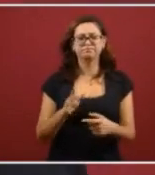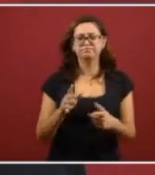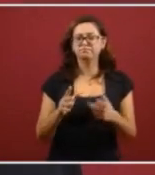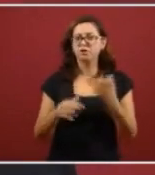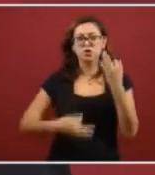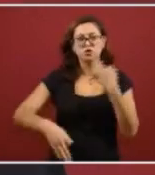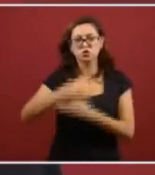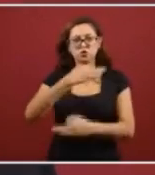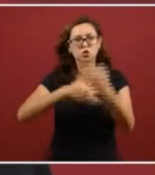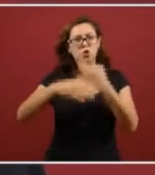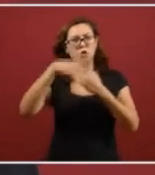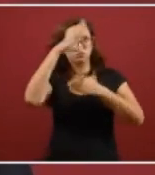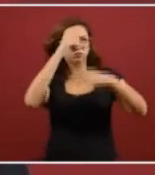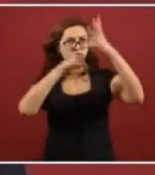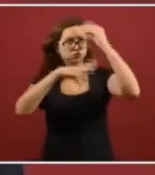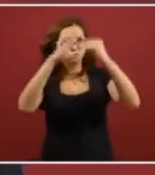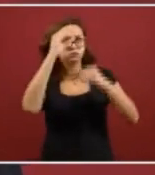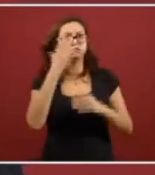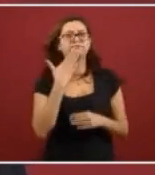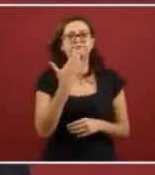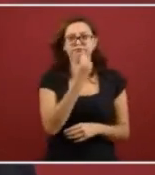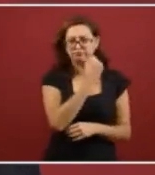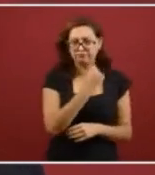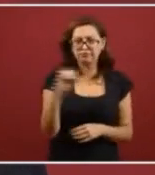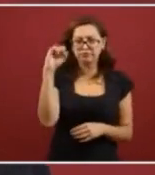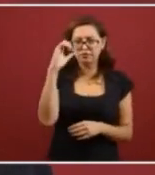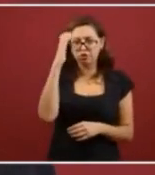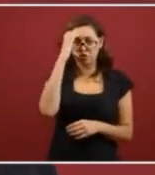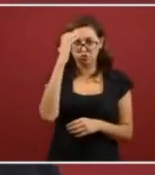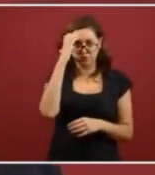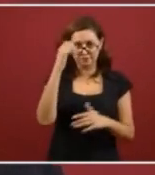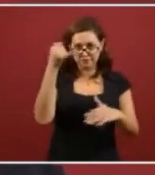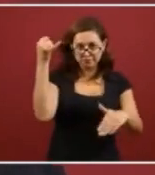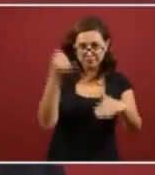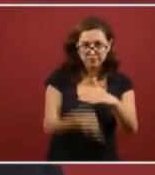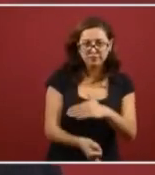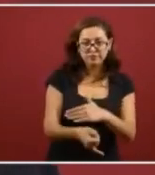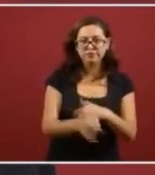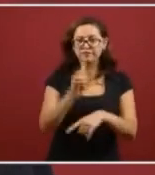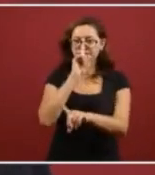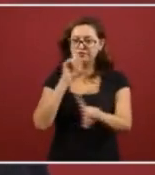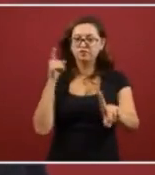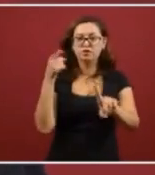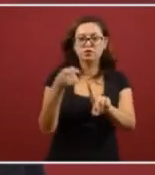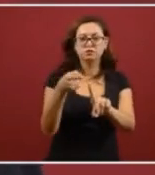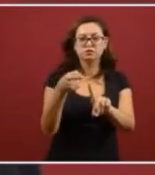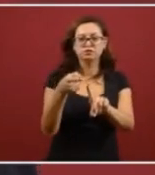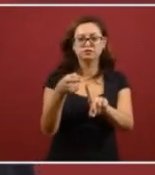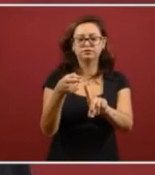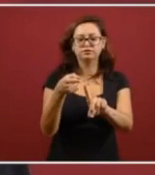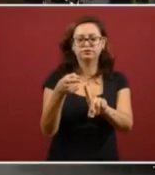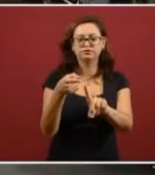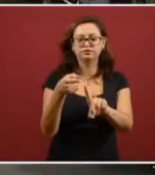that we will all become experts ese es el propósito, because that's the purpose no